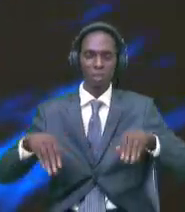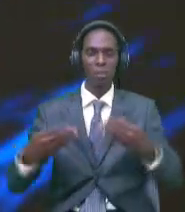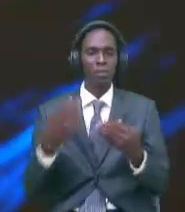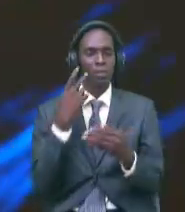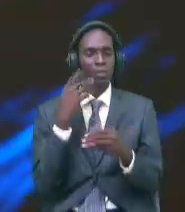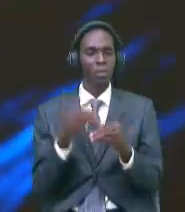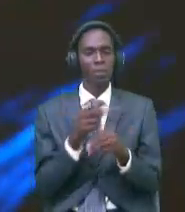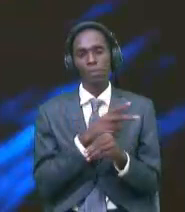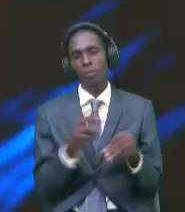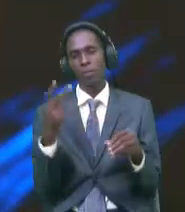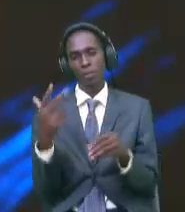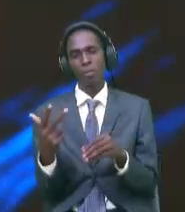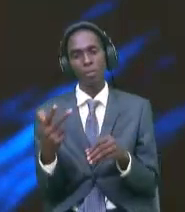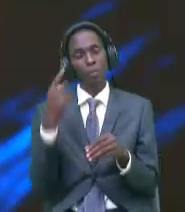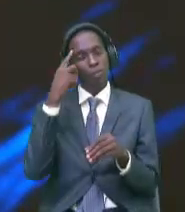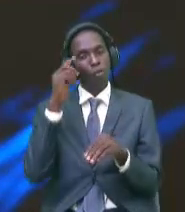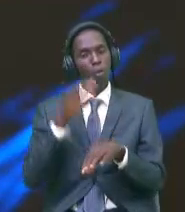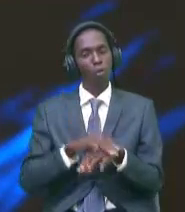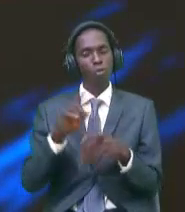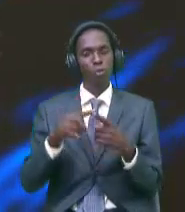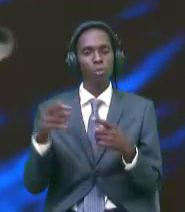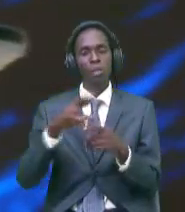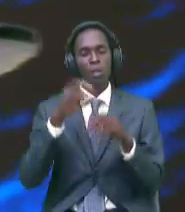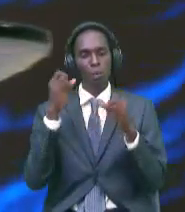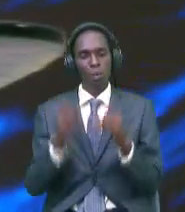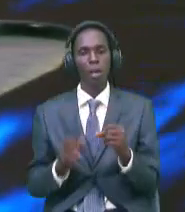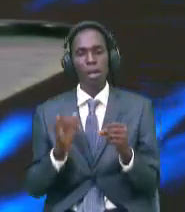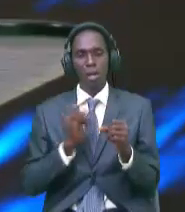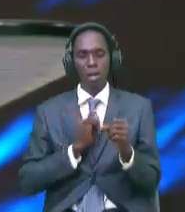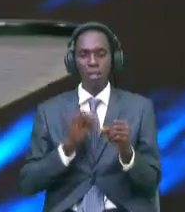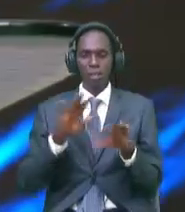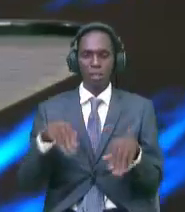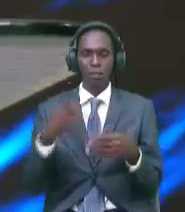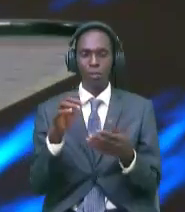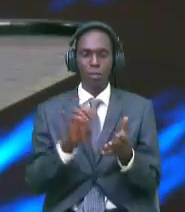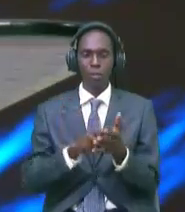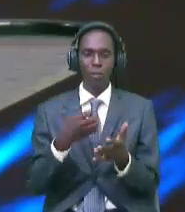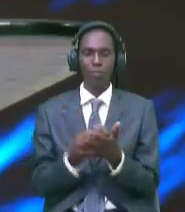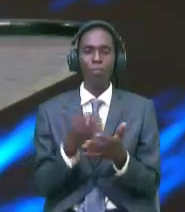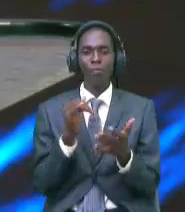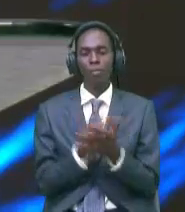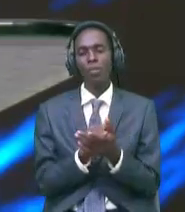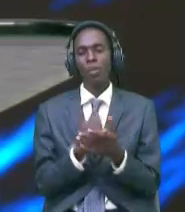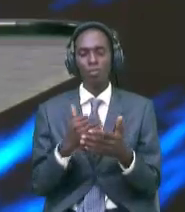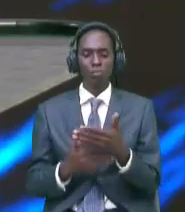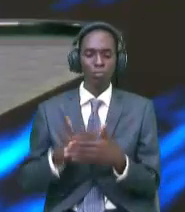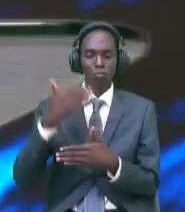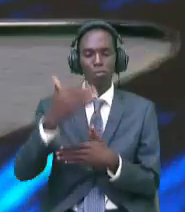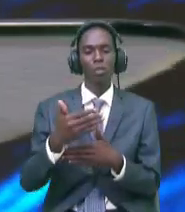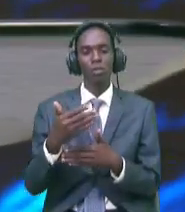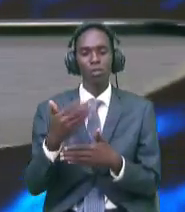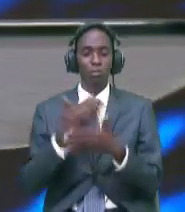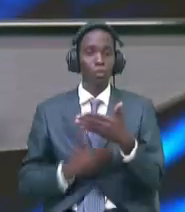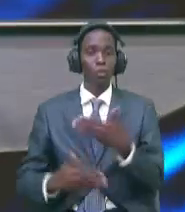tells us, for to their power I bear record, yea, beyond their power, they were